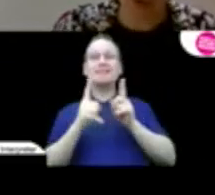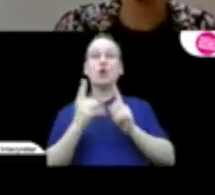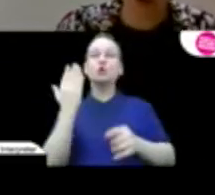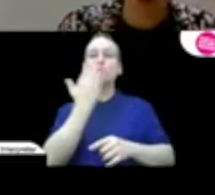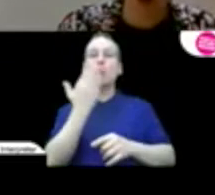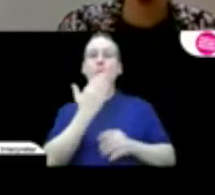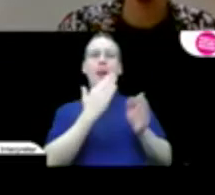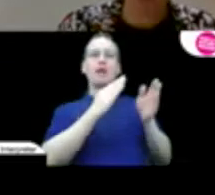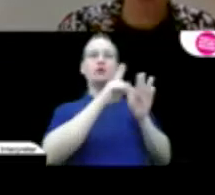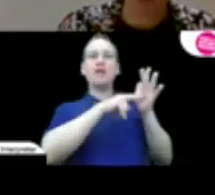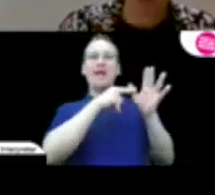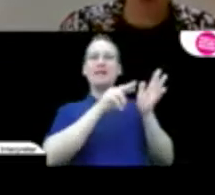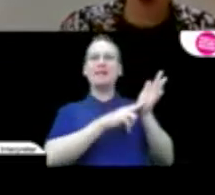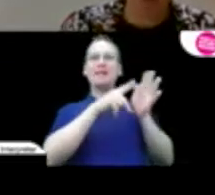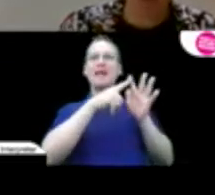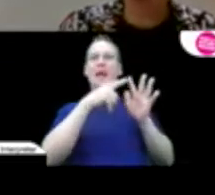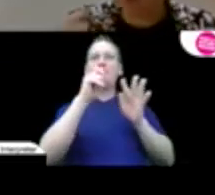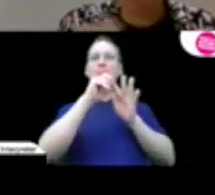Marianne Woods,